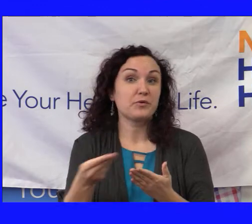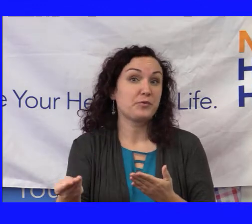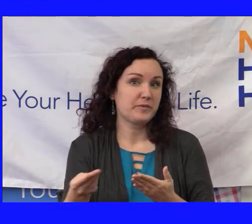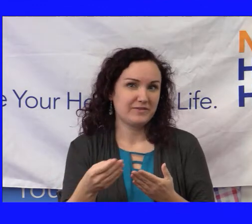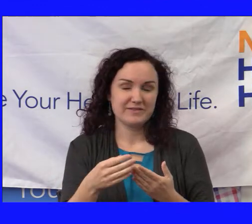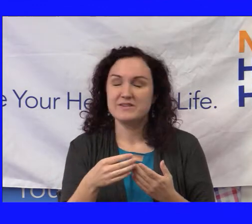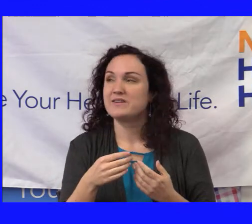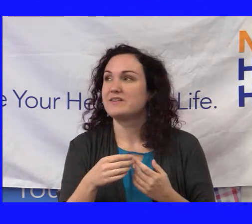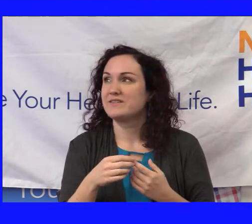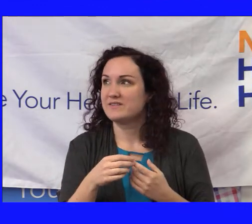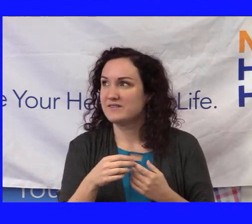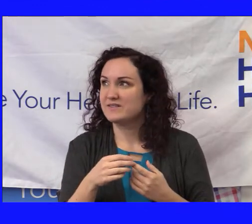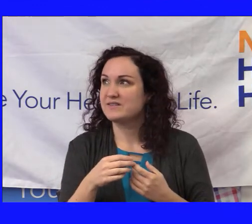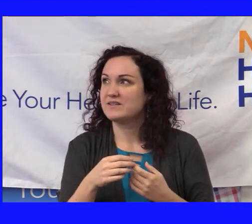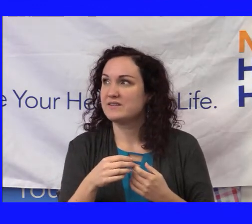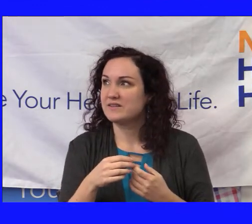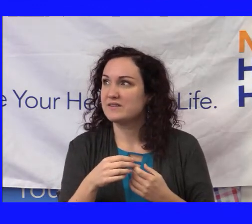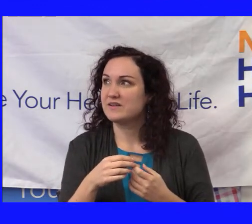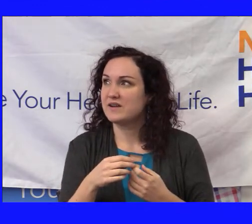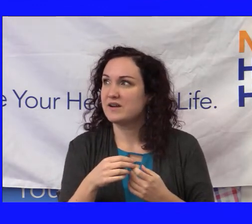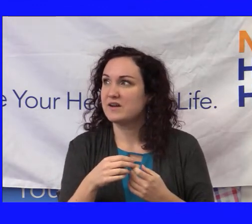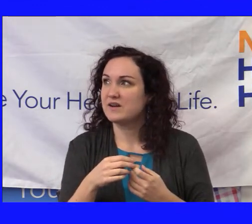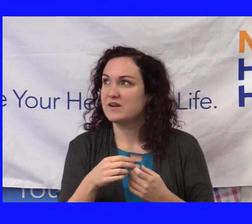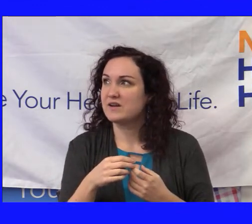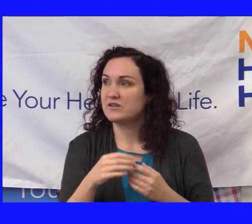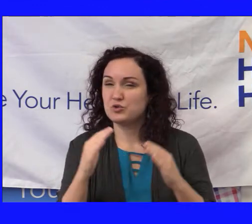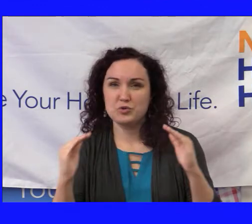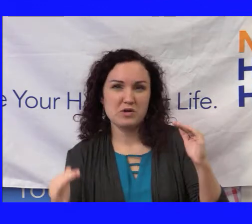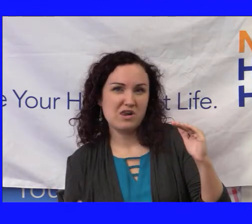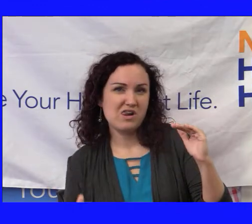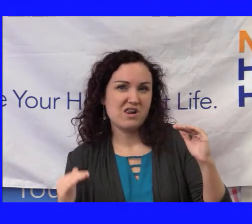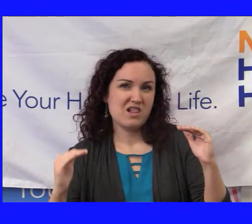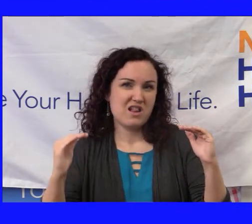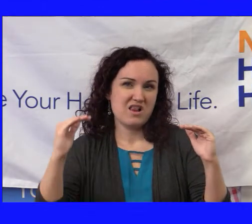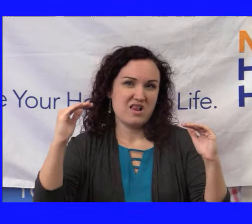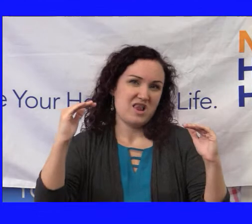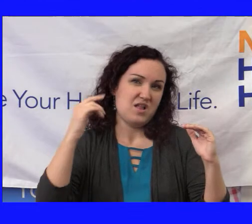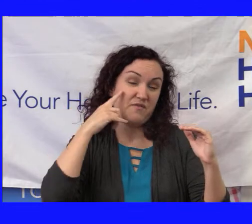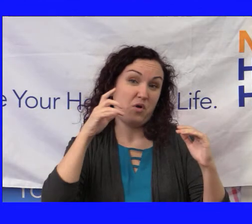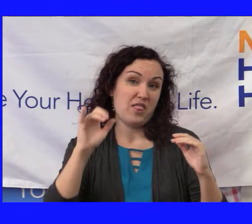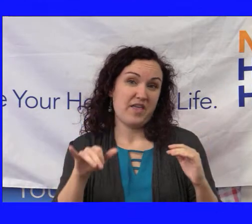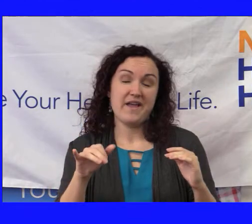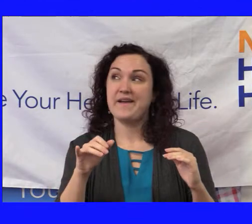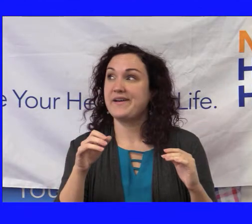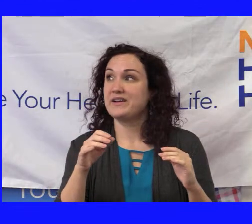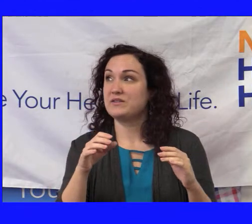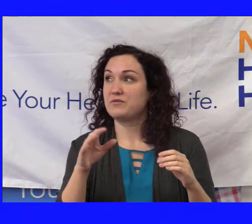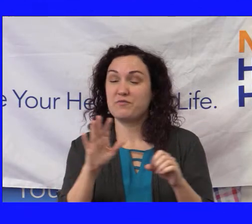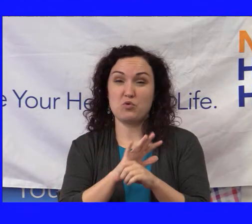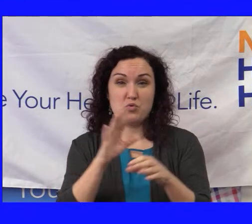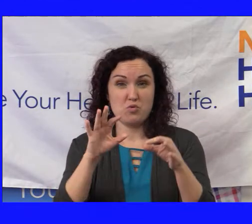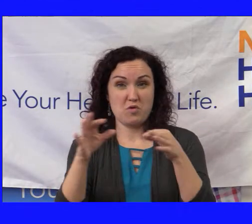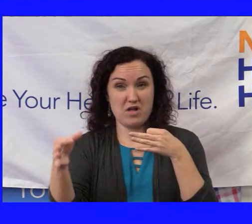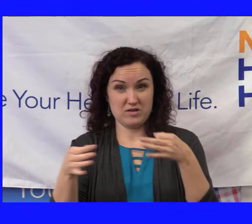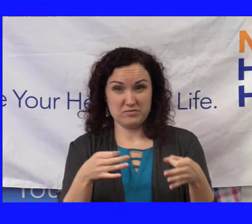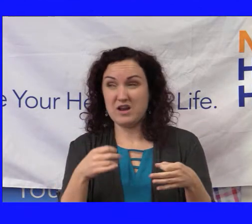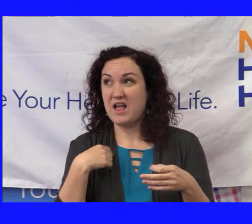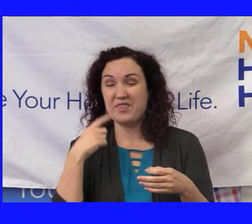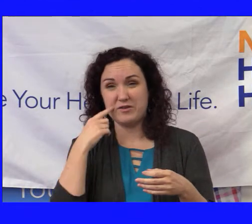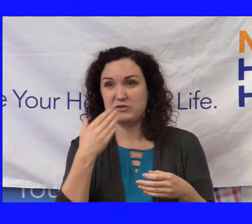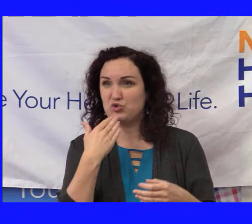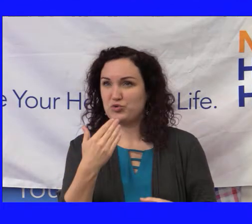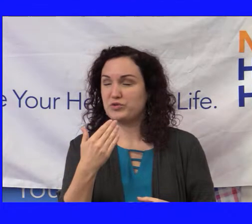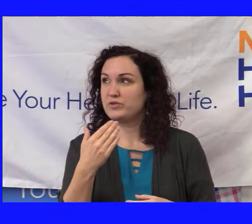So I think in order to be at the par with that thorough explanation, it will be good to